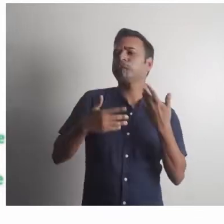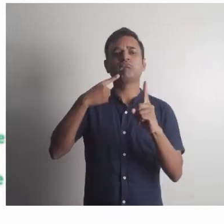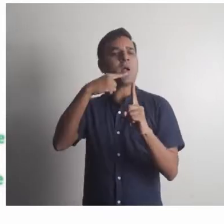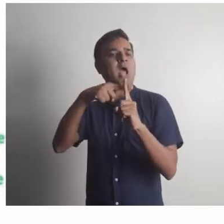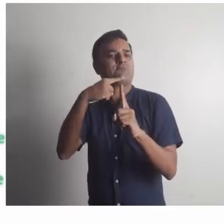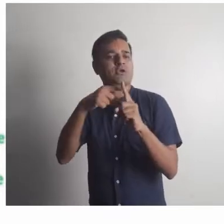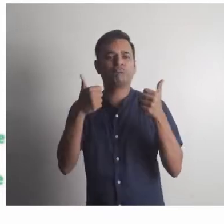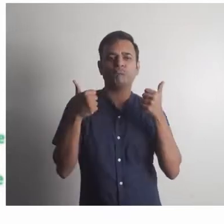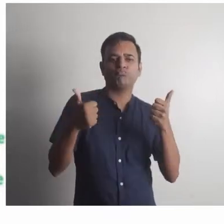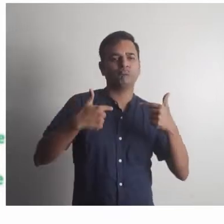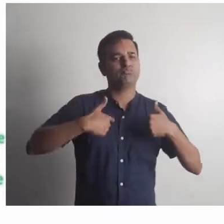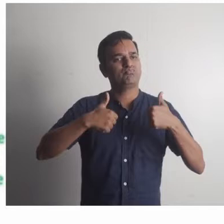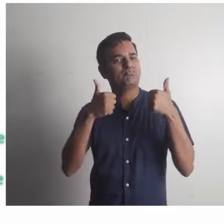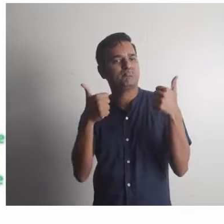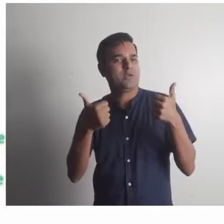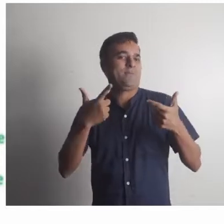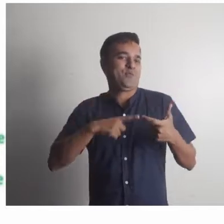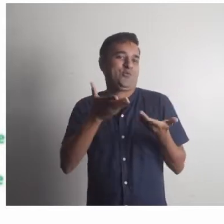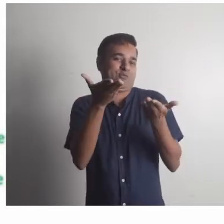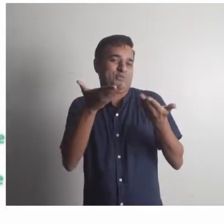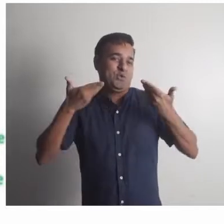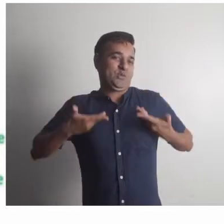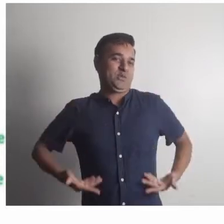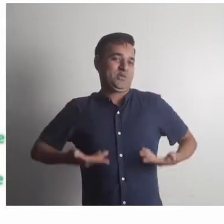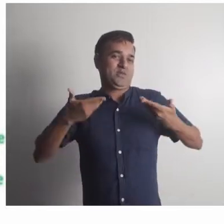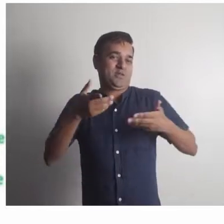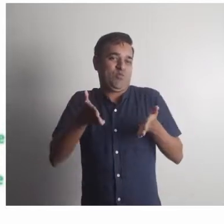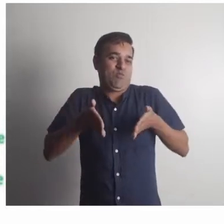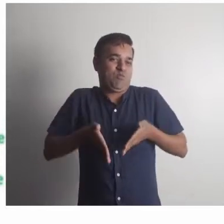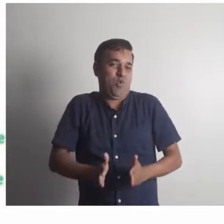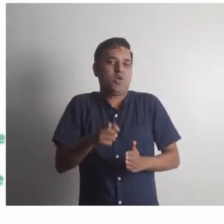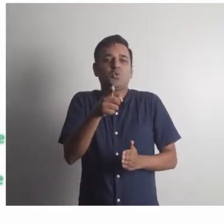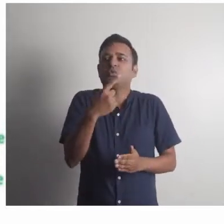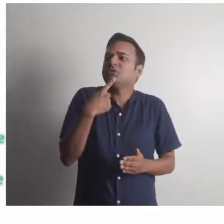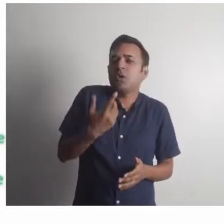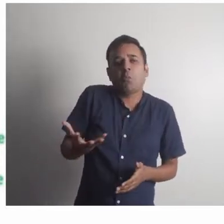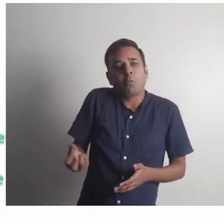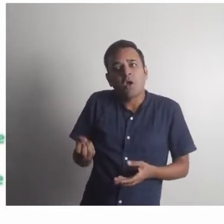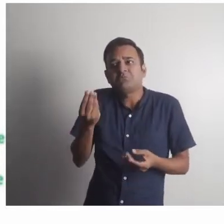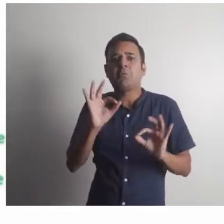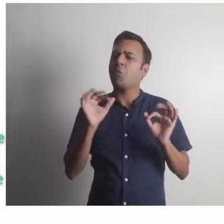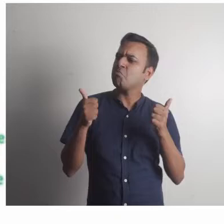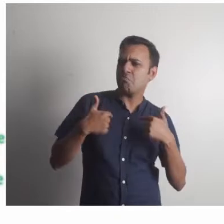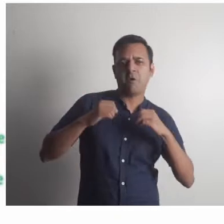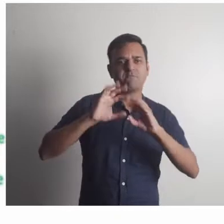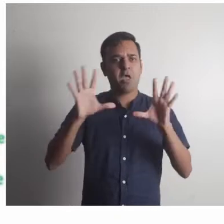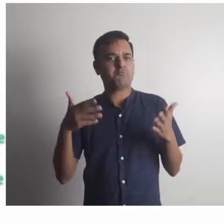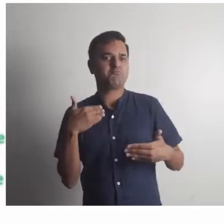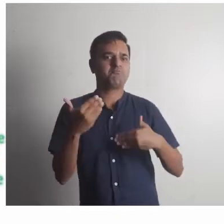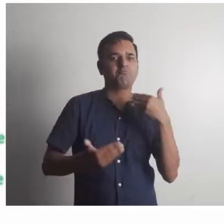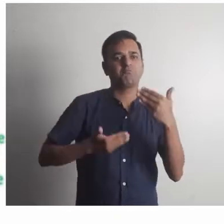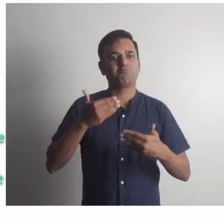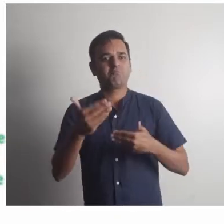of the coin is the disadvantage that you didn't earn, but it's because of who you happen to be. So that's